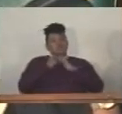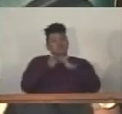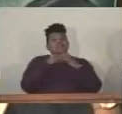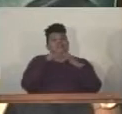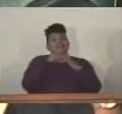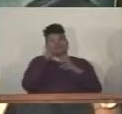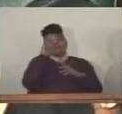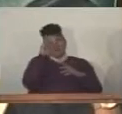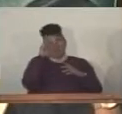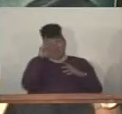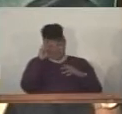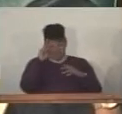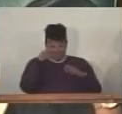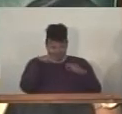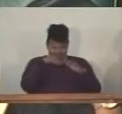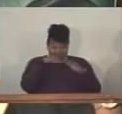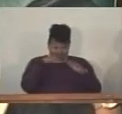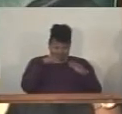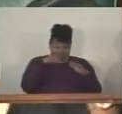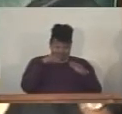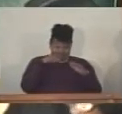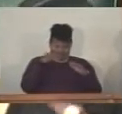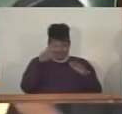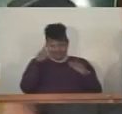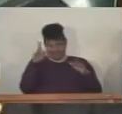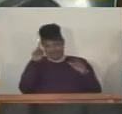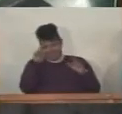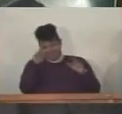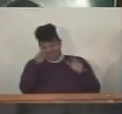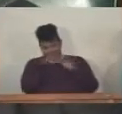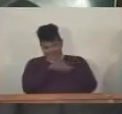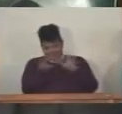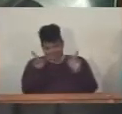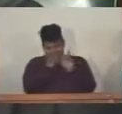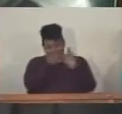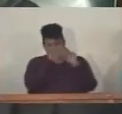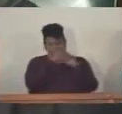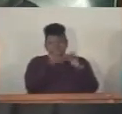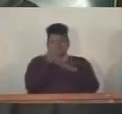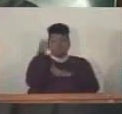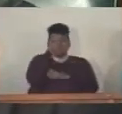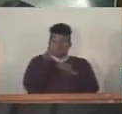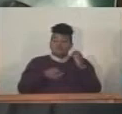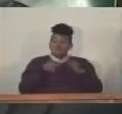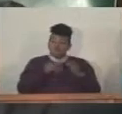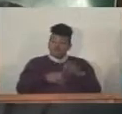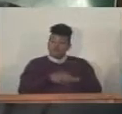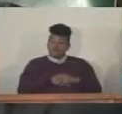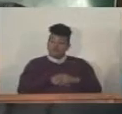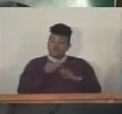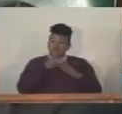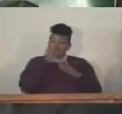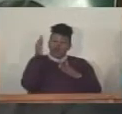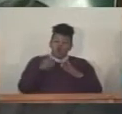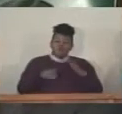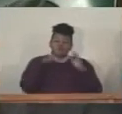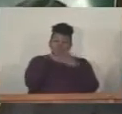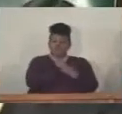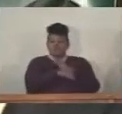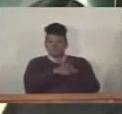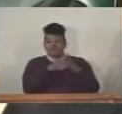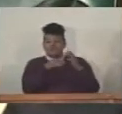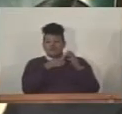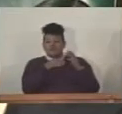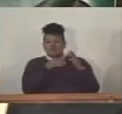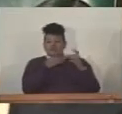Court judge with or without a jury, together on a single indictment by a judge sitting with a jury, the trial